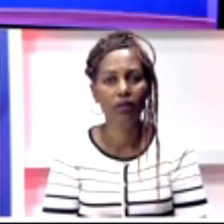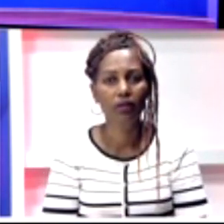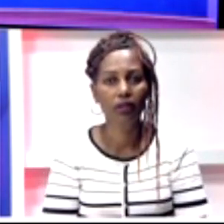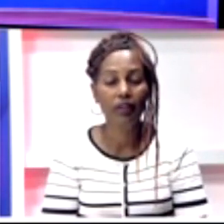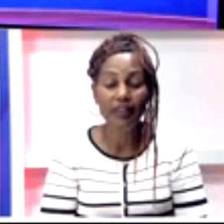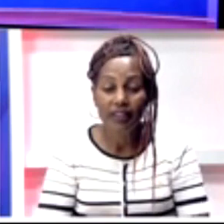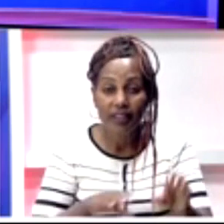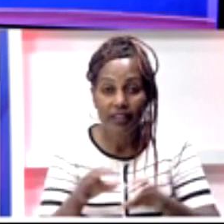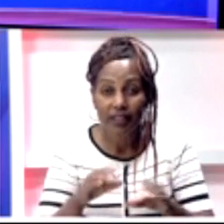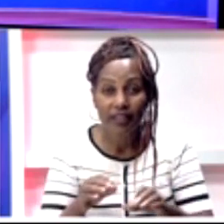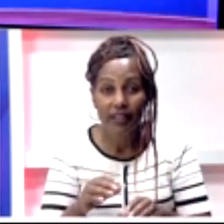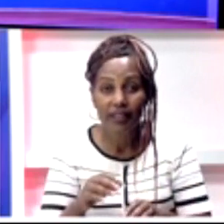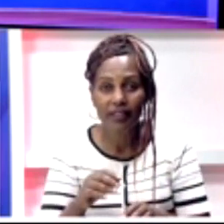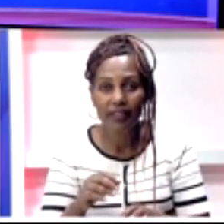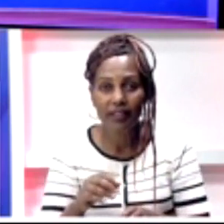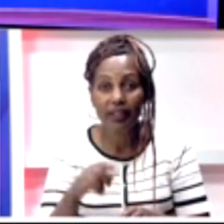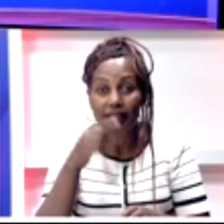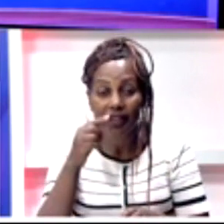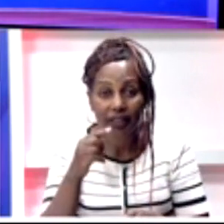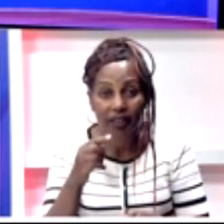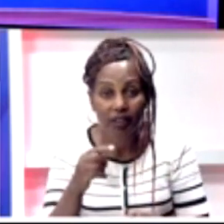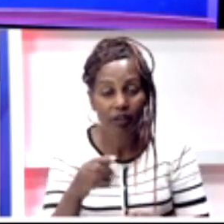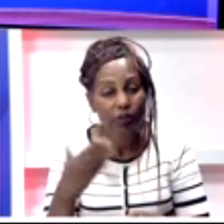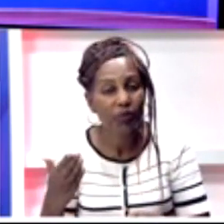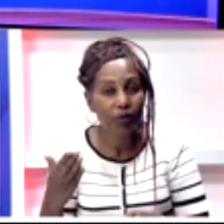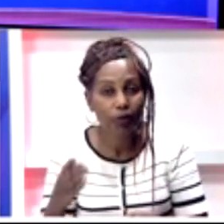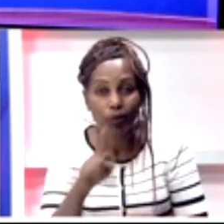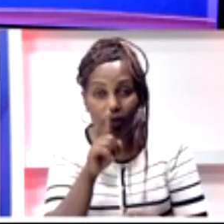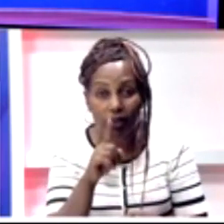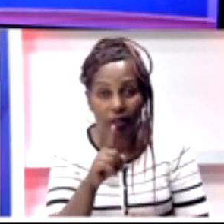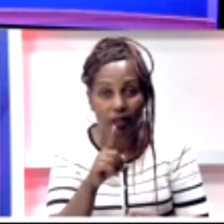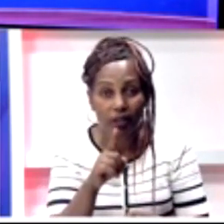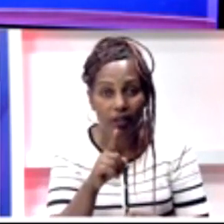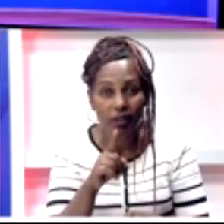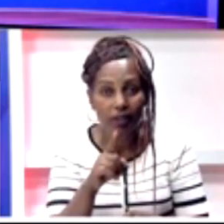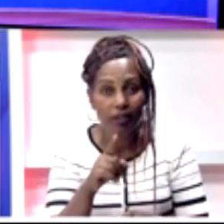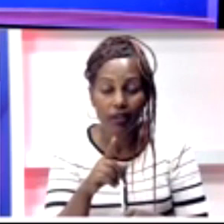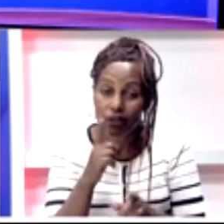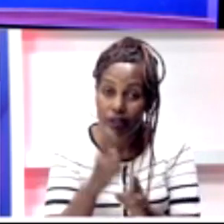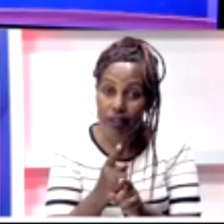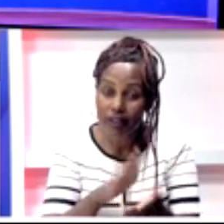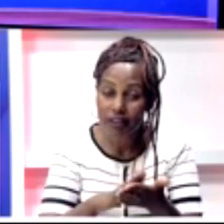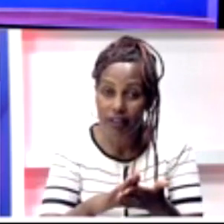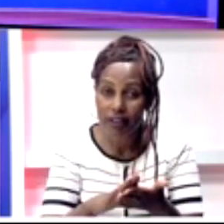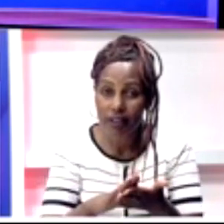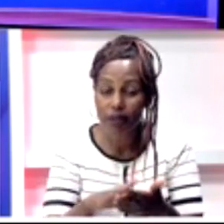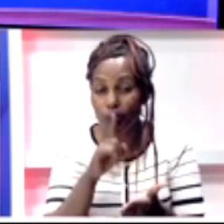Does this tell you something sure, something real, something clear, something